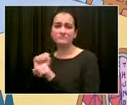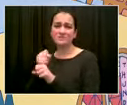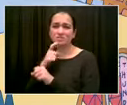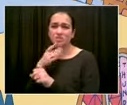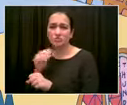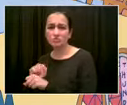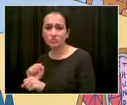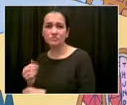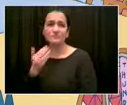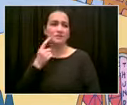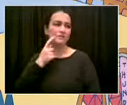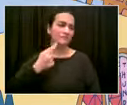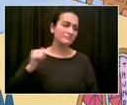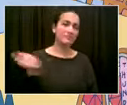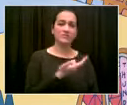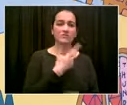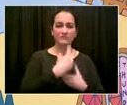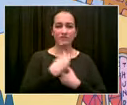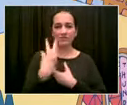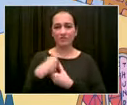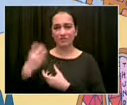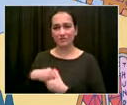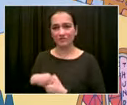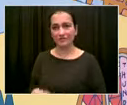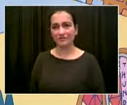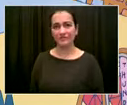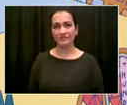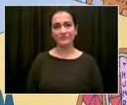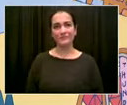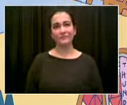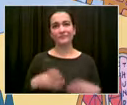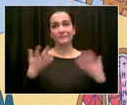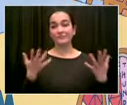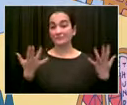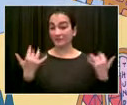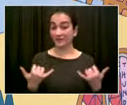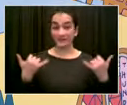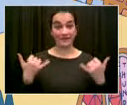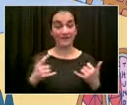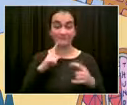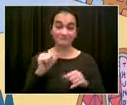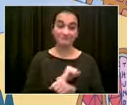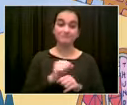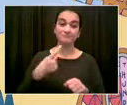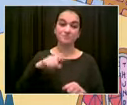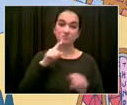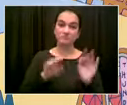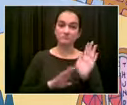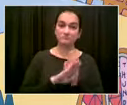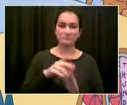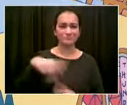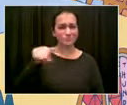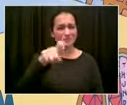another example of New York coming back strong. And this is something we should be very, very proud of. Thank you, everybody.